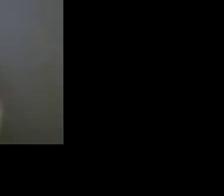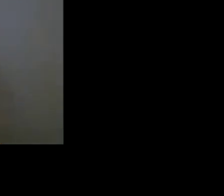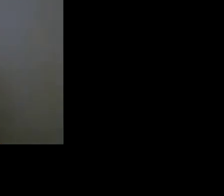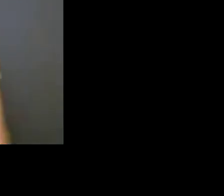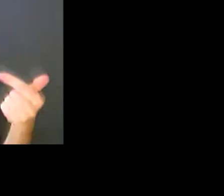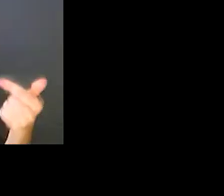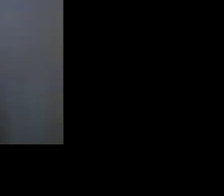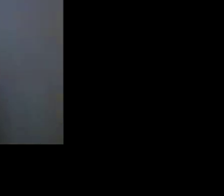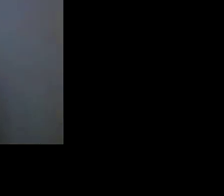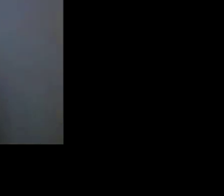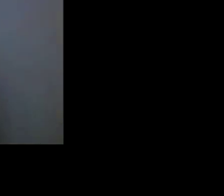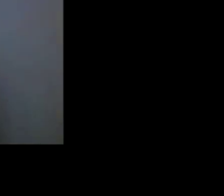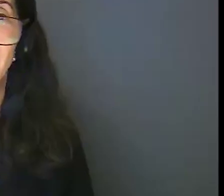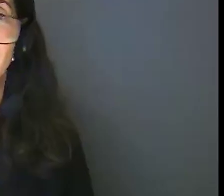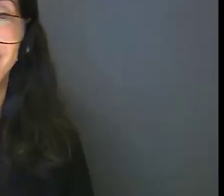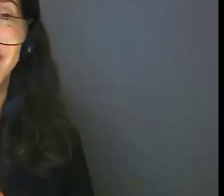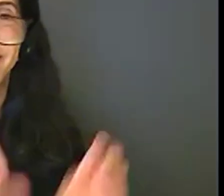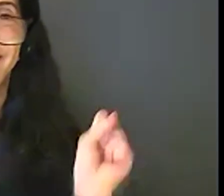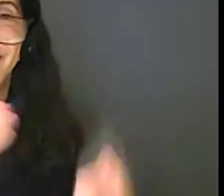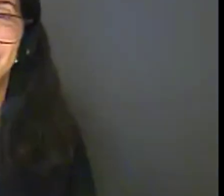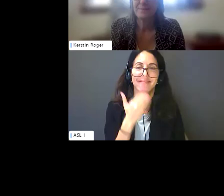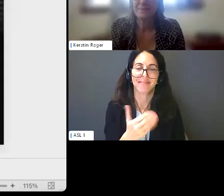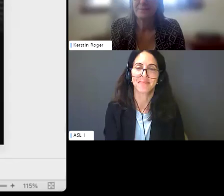her presentation. Thank you.